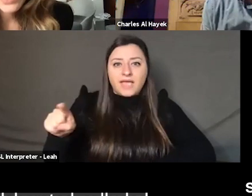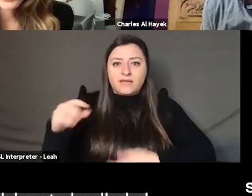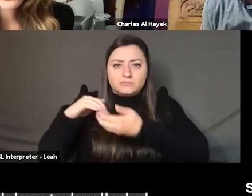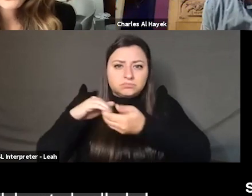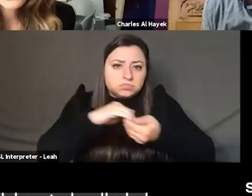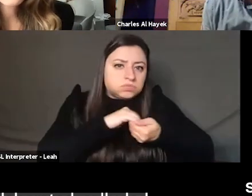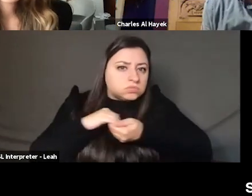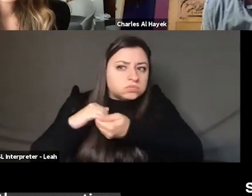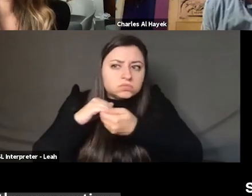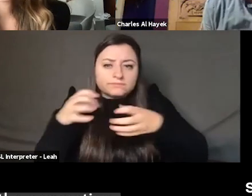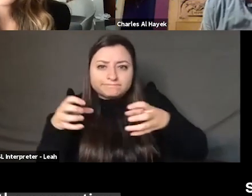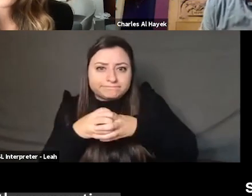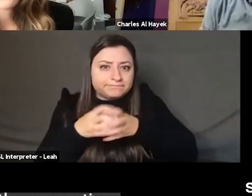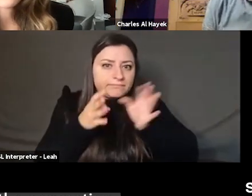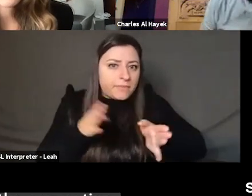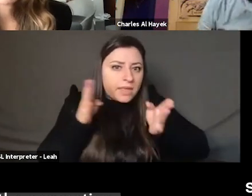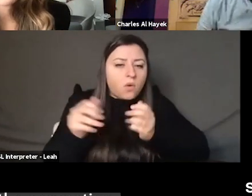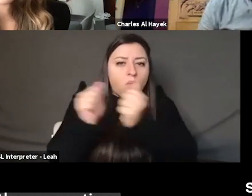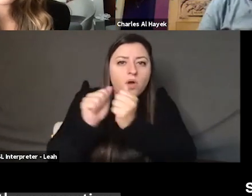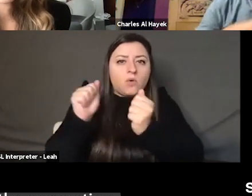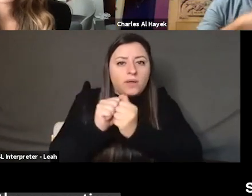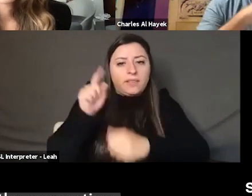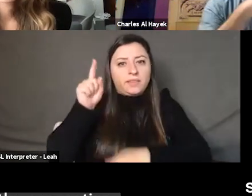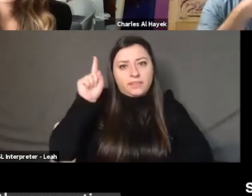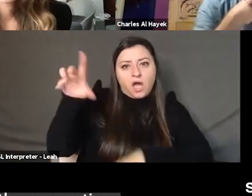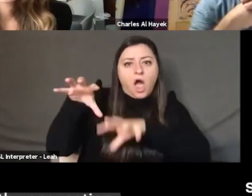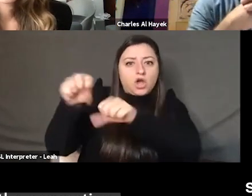collaborated, colluded, and worked with the occupation.